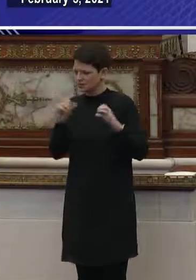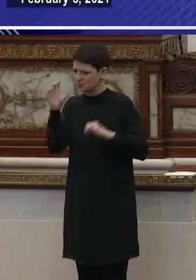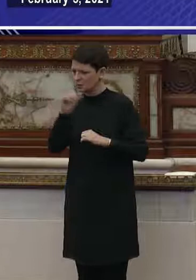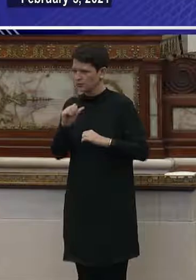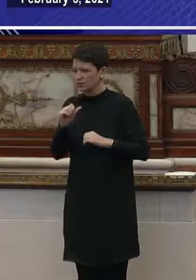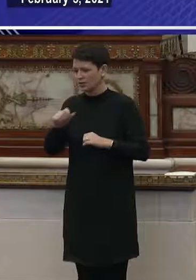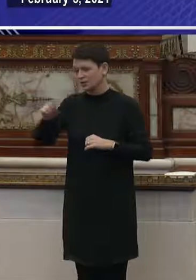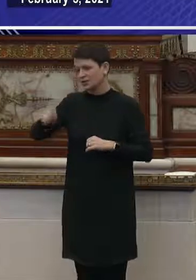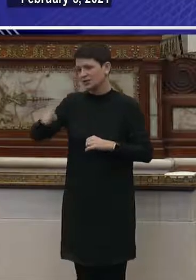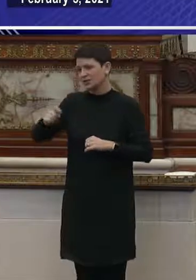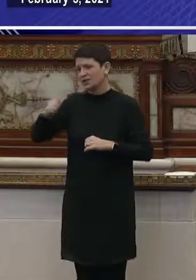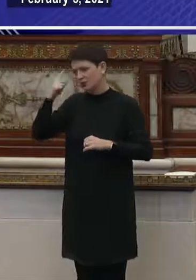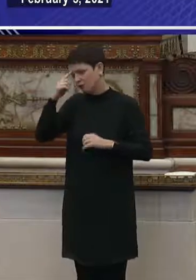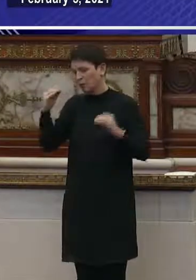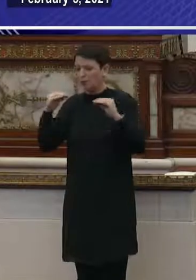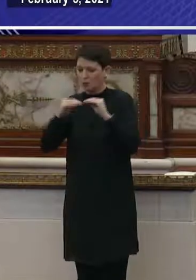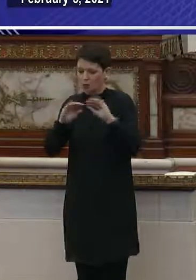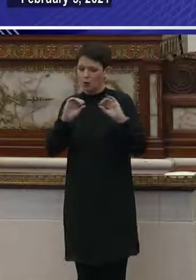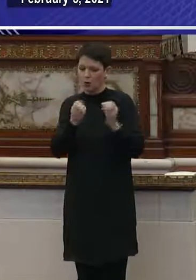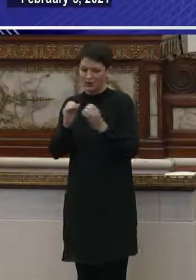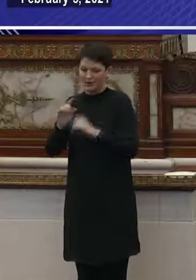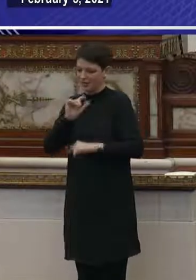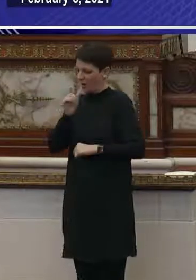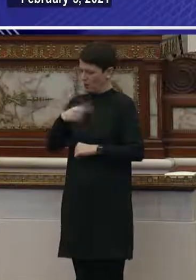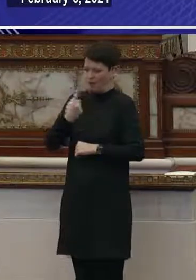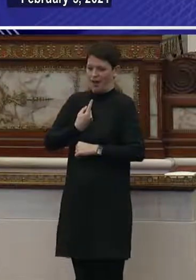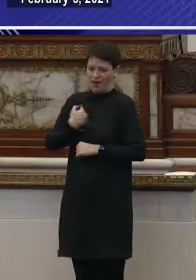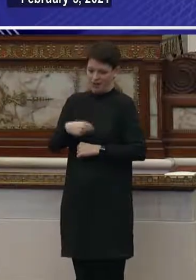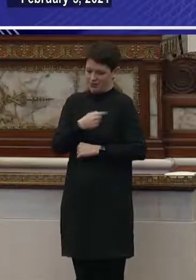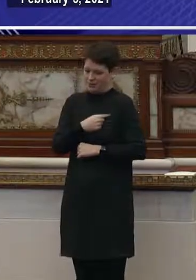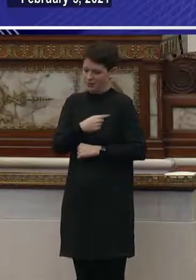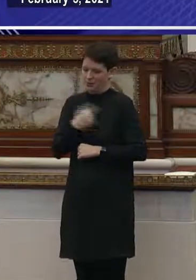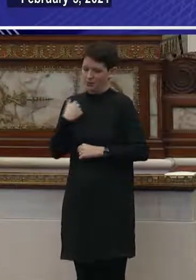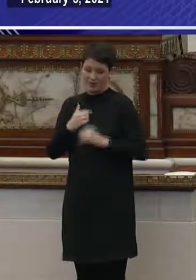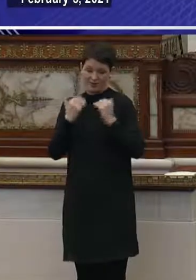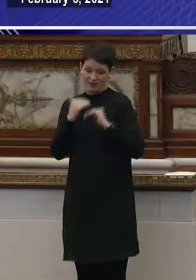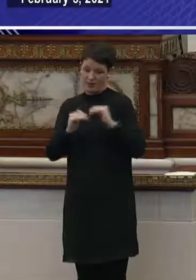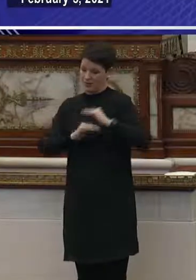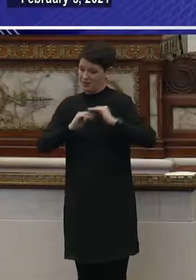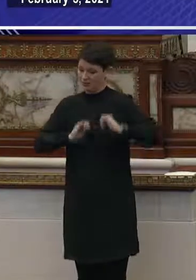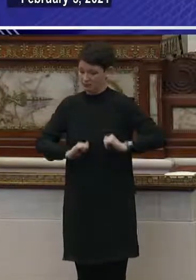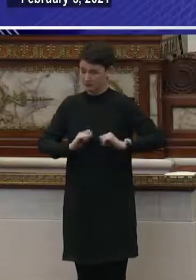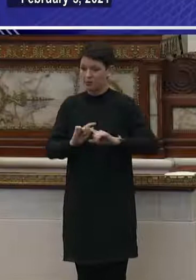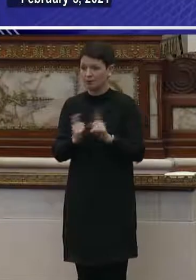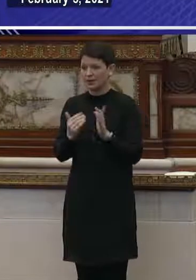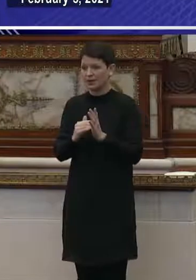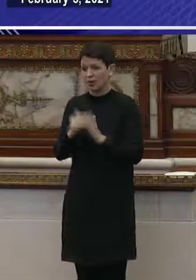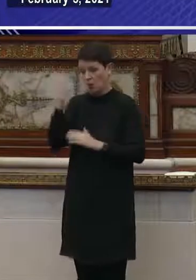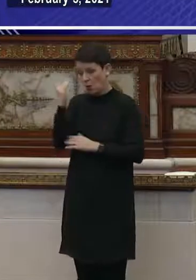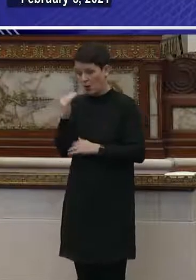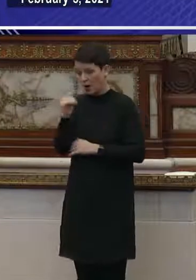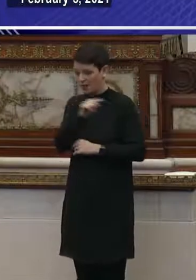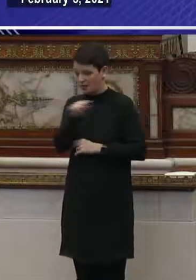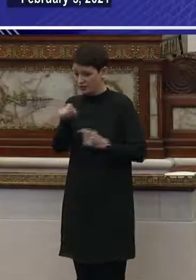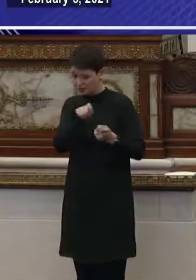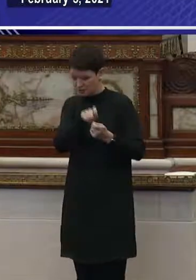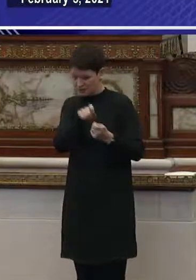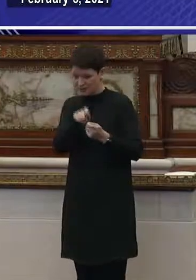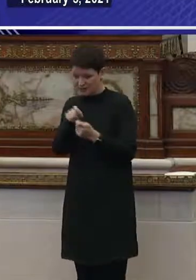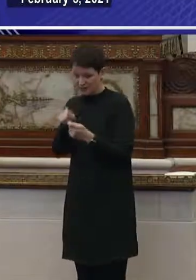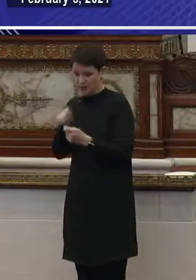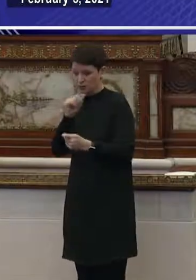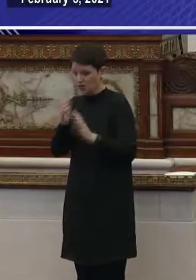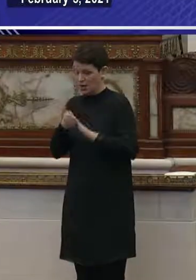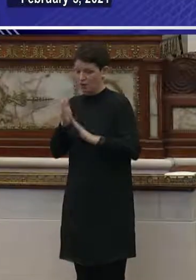a need for more organizations than just us because we only had so much capacity. But as to why these particular clinics were not run by the